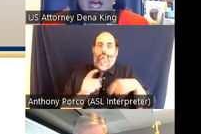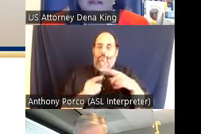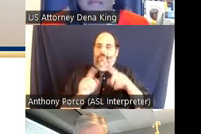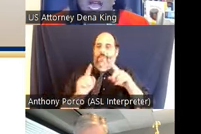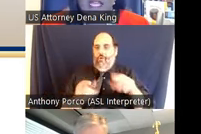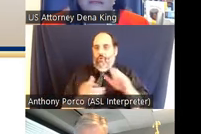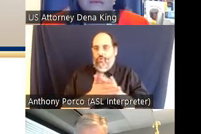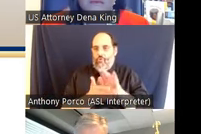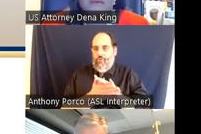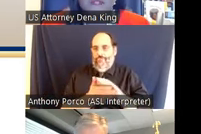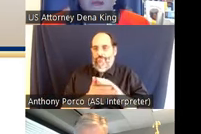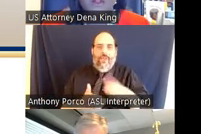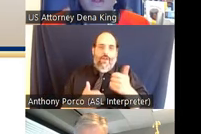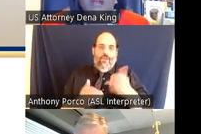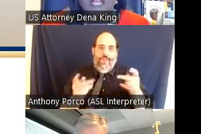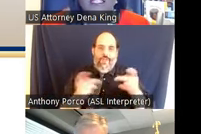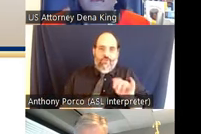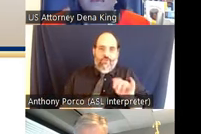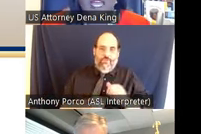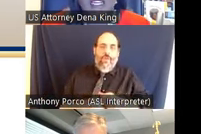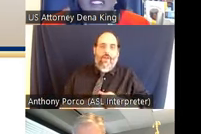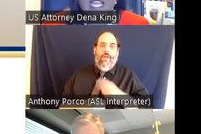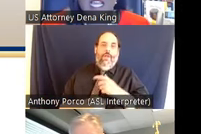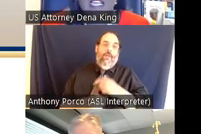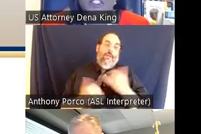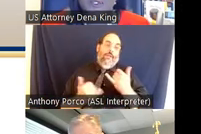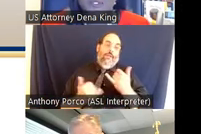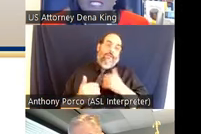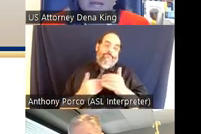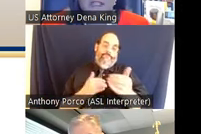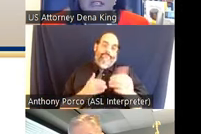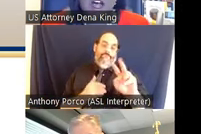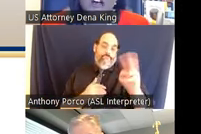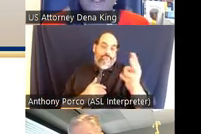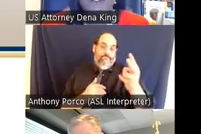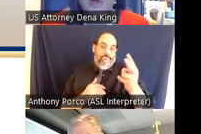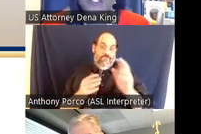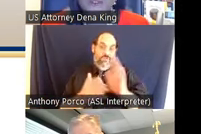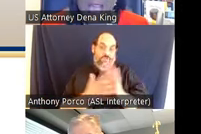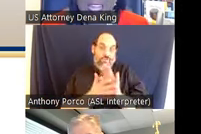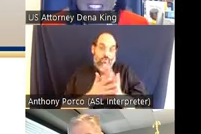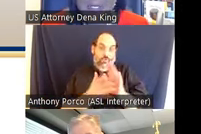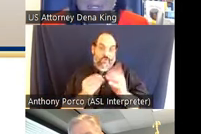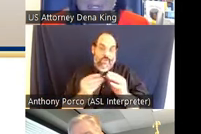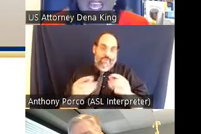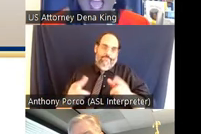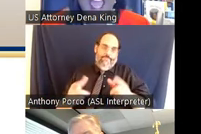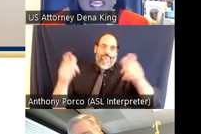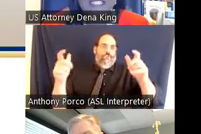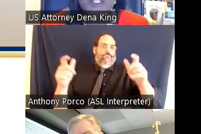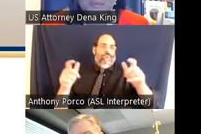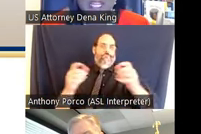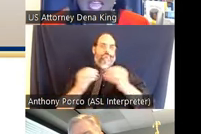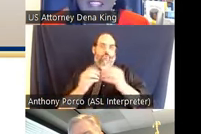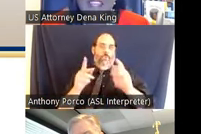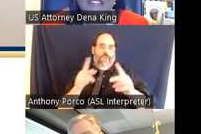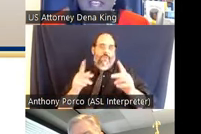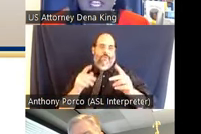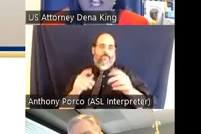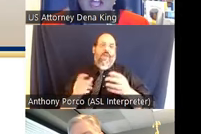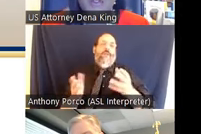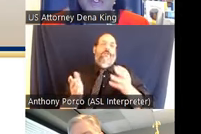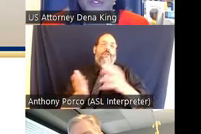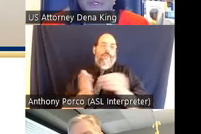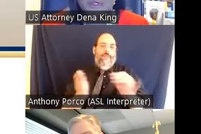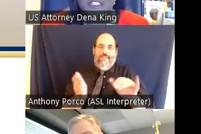and beyond. We're in the process of planning a second school summit of a larger magnitude and duplicating that